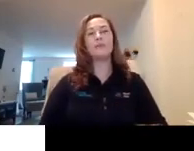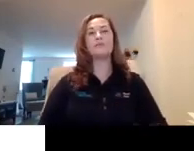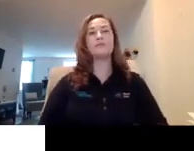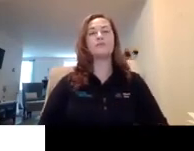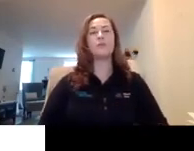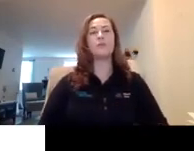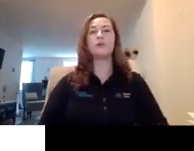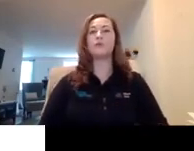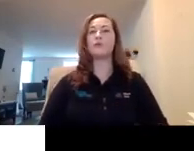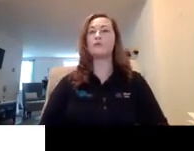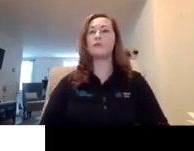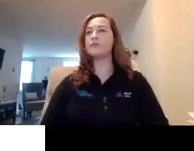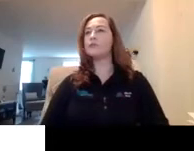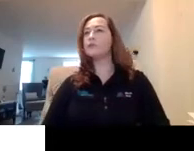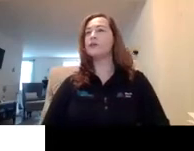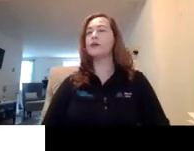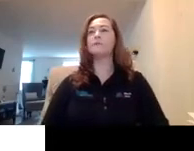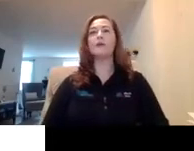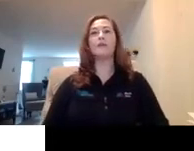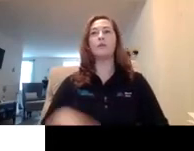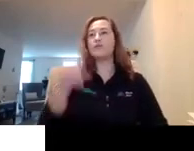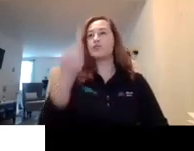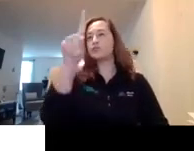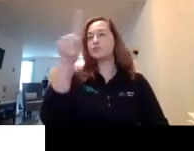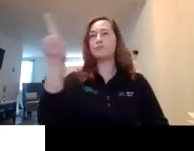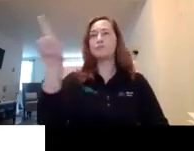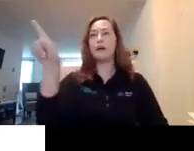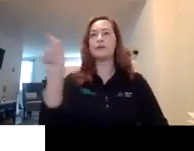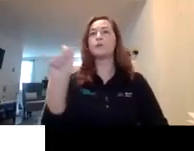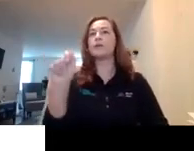of the patients, were nonverbal, and they were